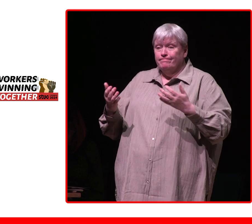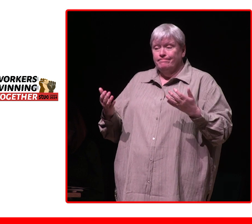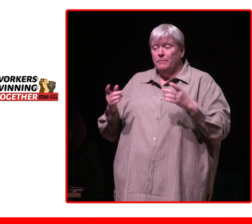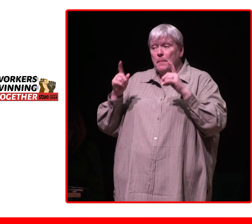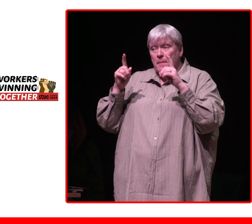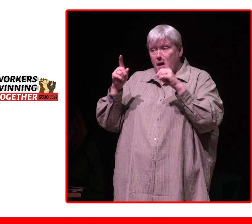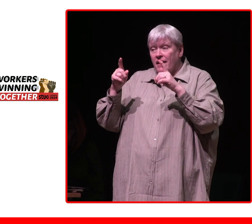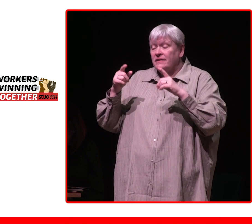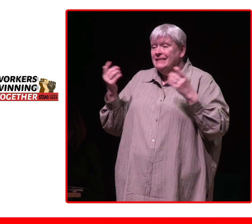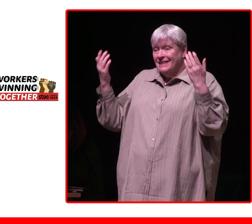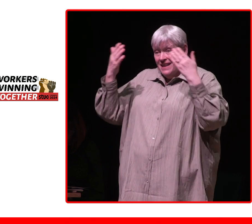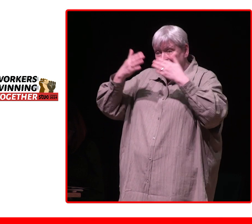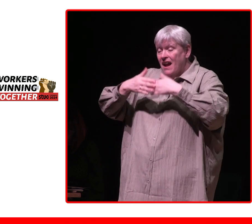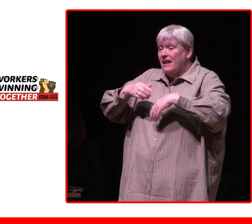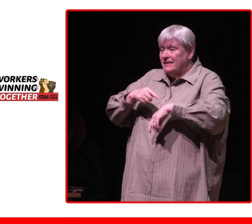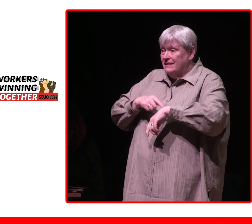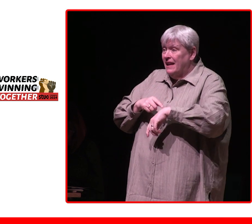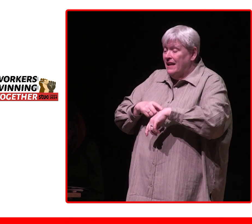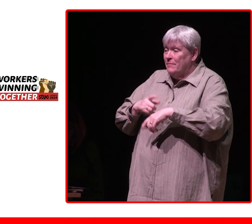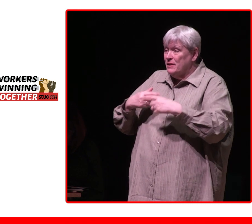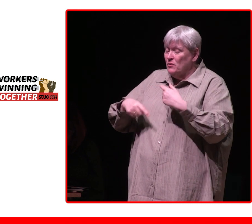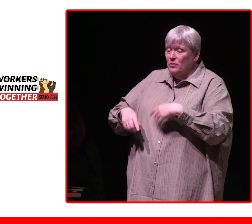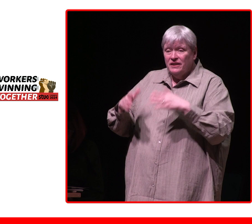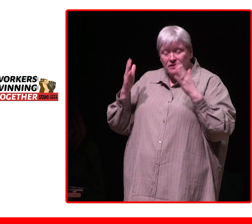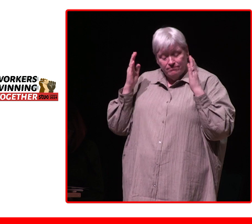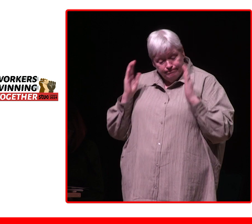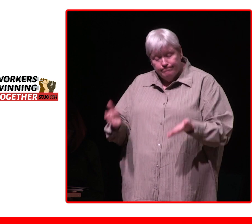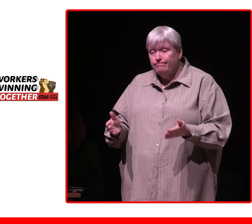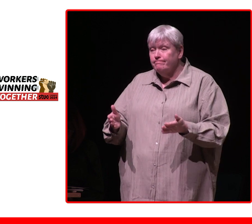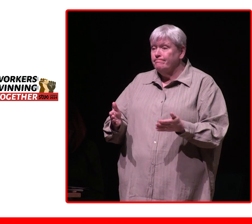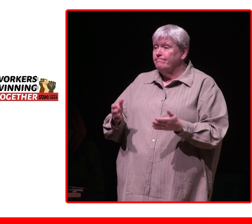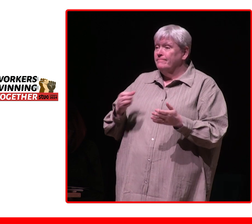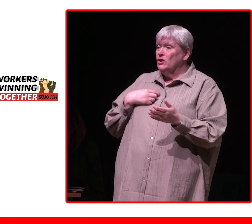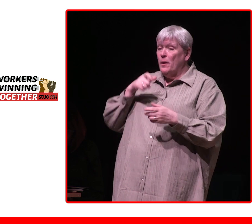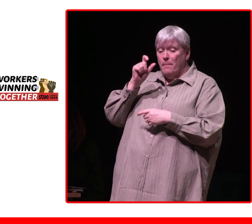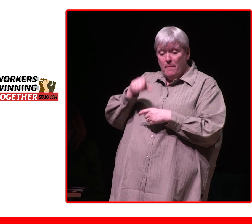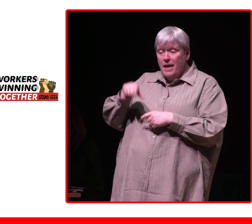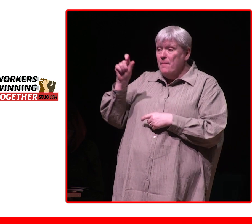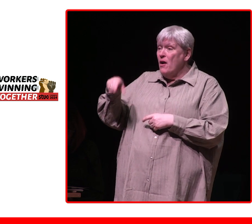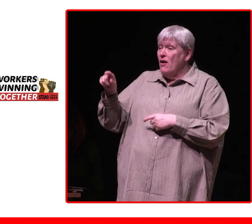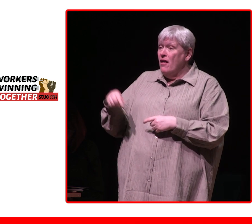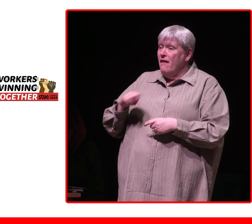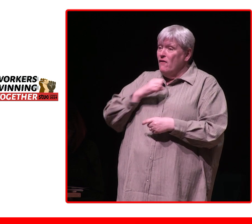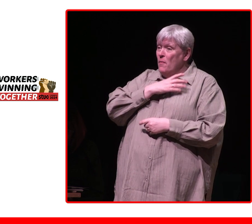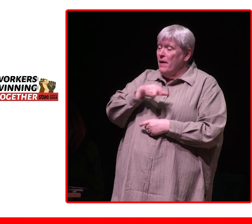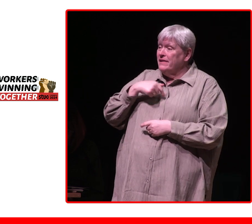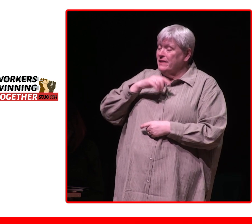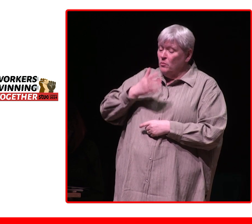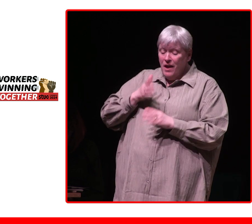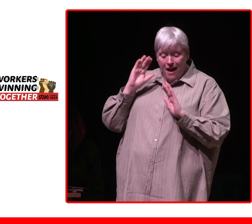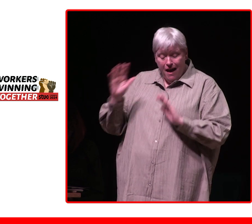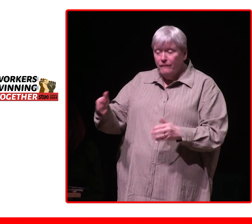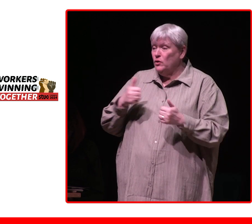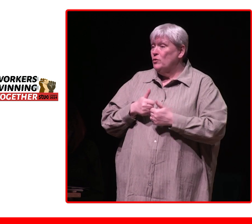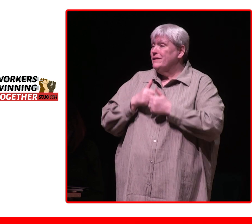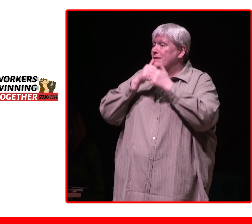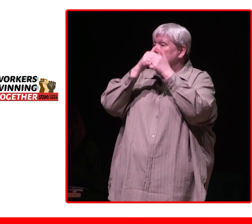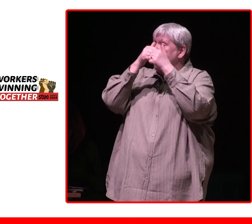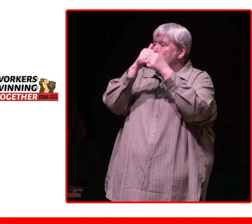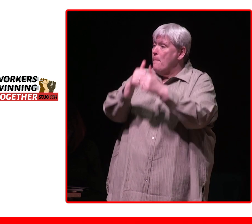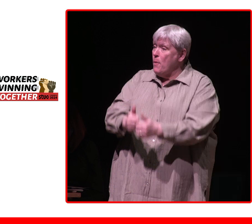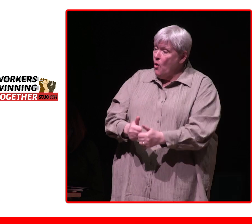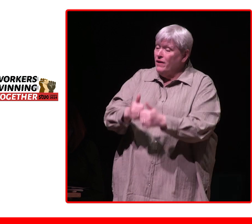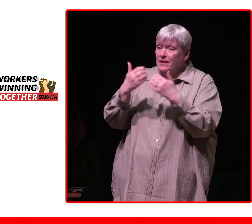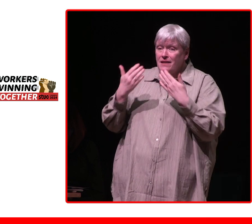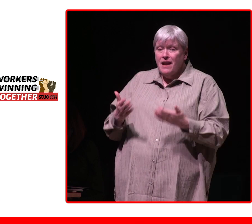But in these darkest of times, we owe it to the people of Palestine to stand with them. Now, more than ever,